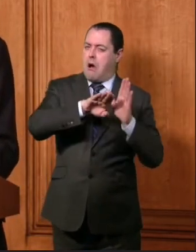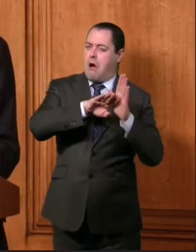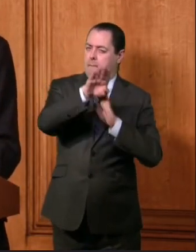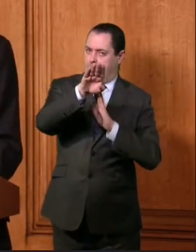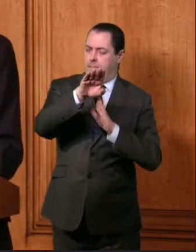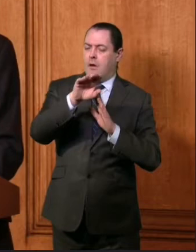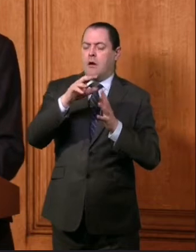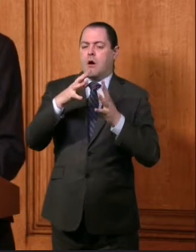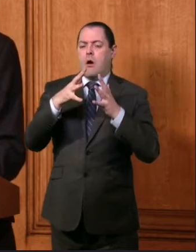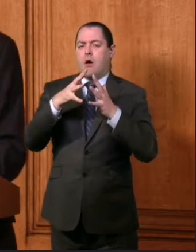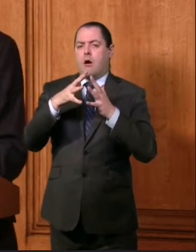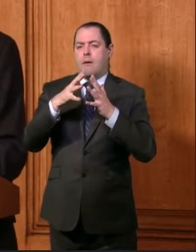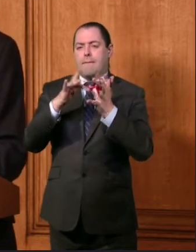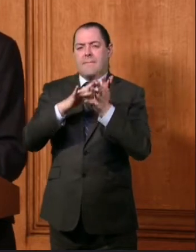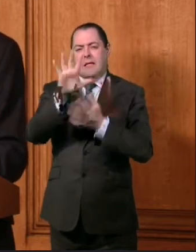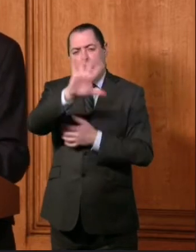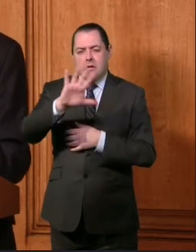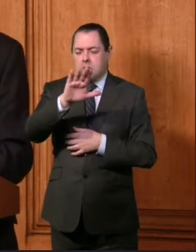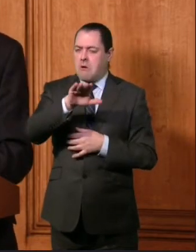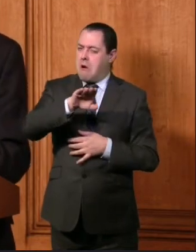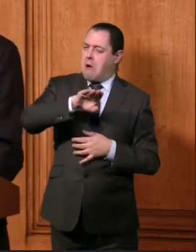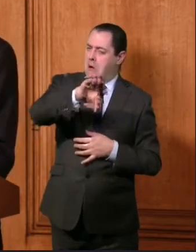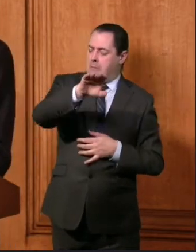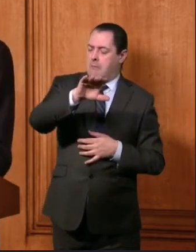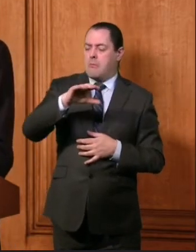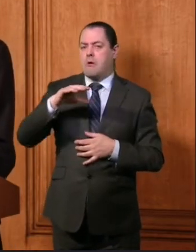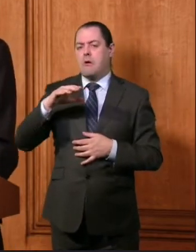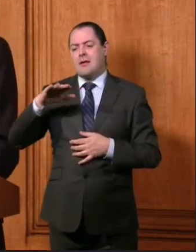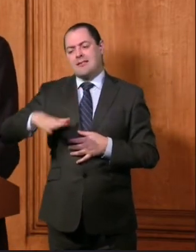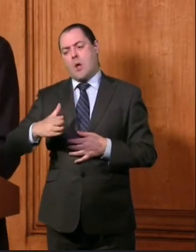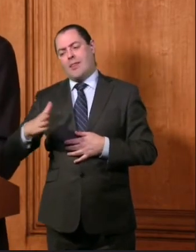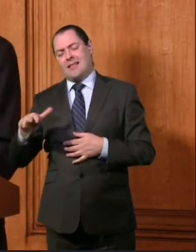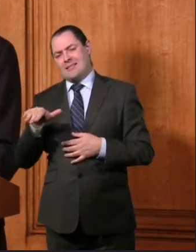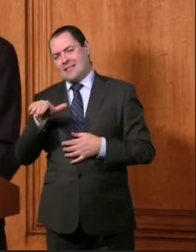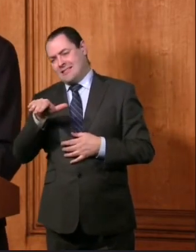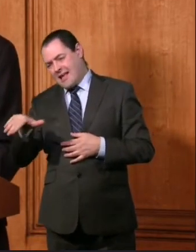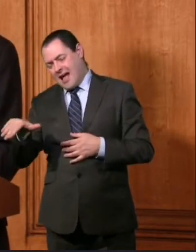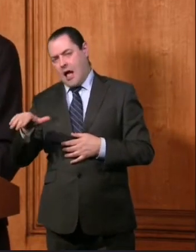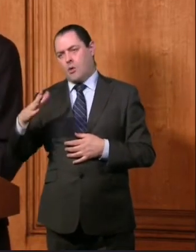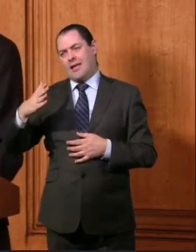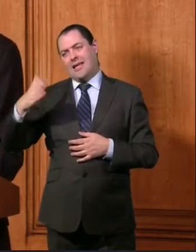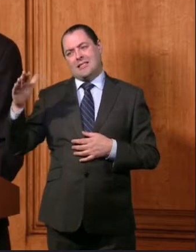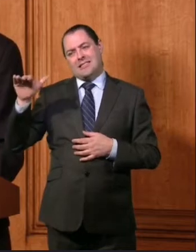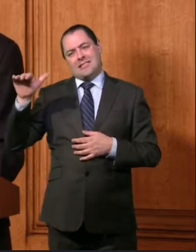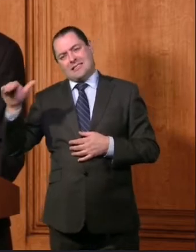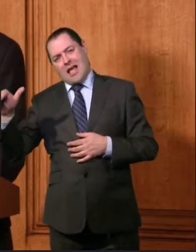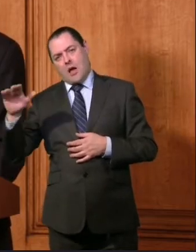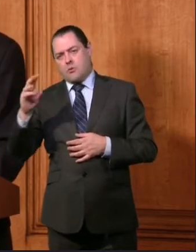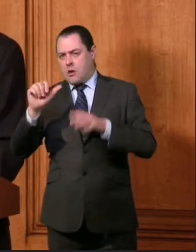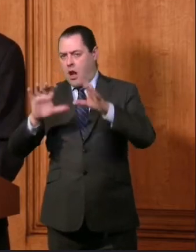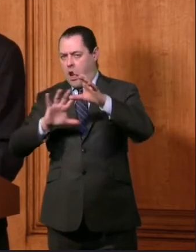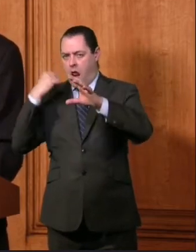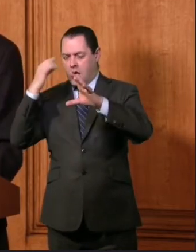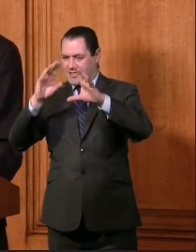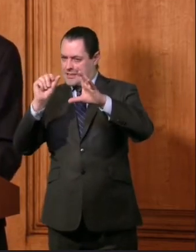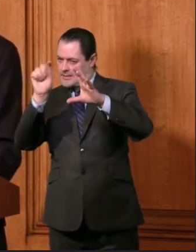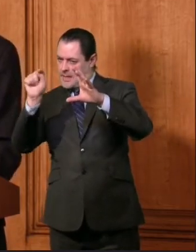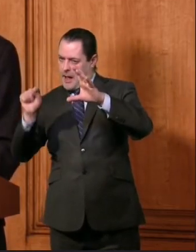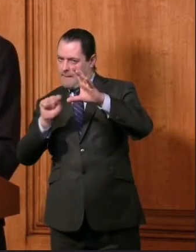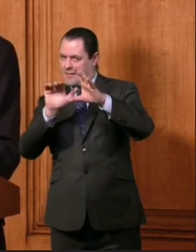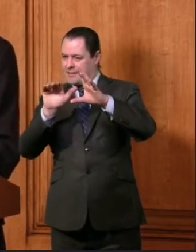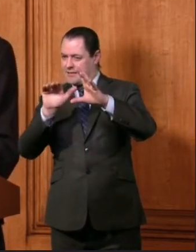and bits of London. But that peak is not yet definitely going down everywhere. And then deaths, which is